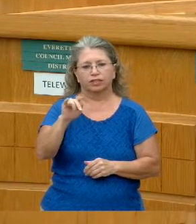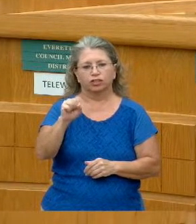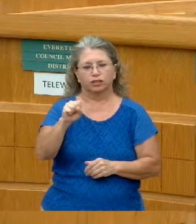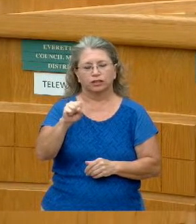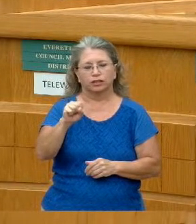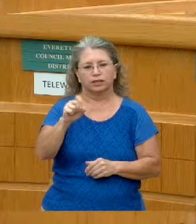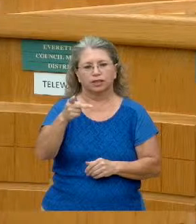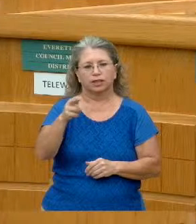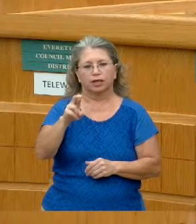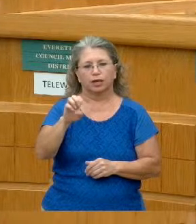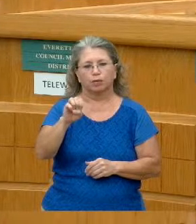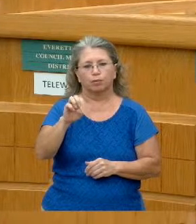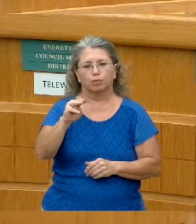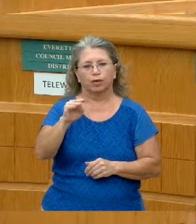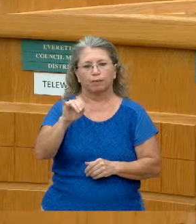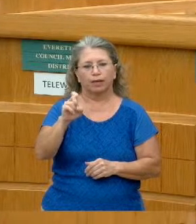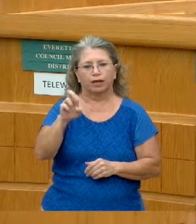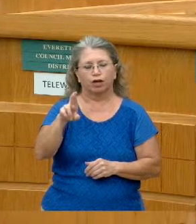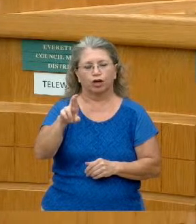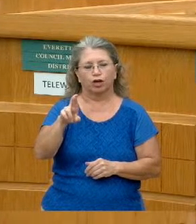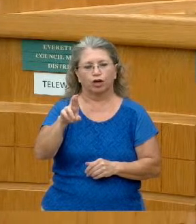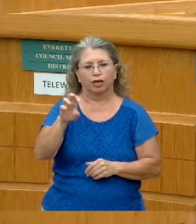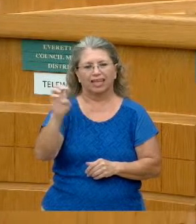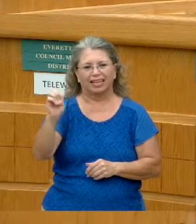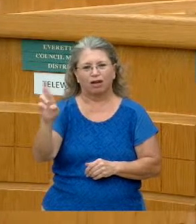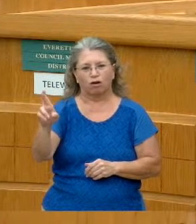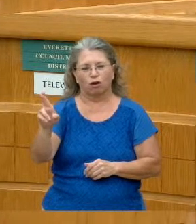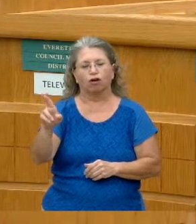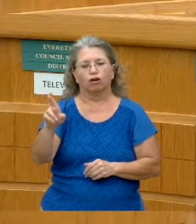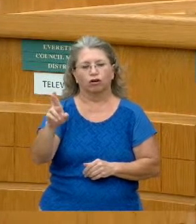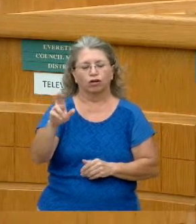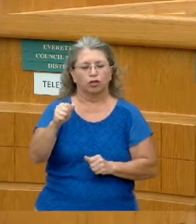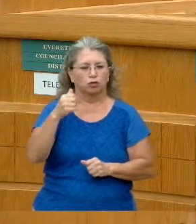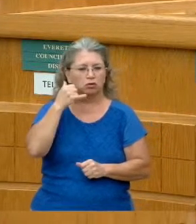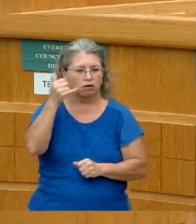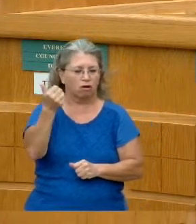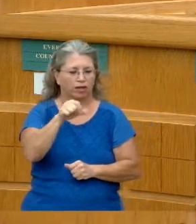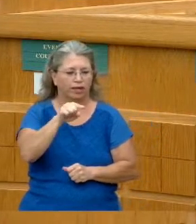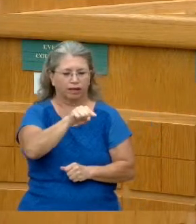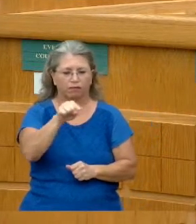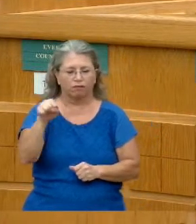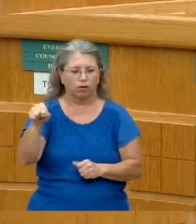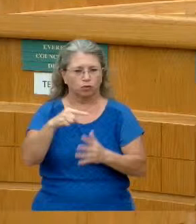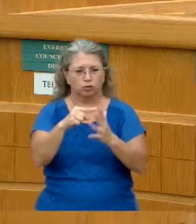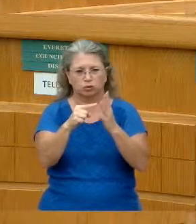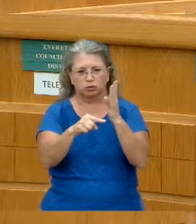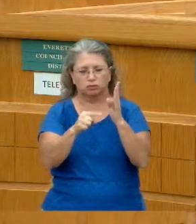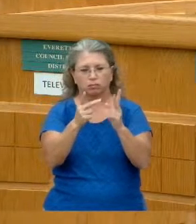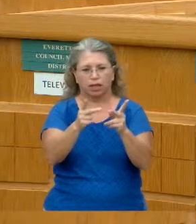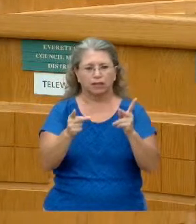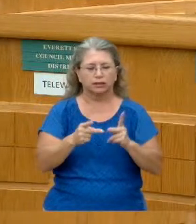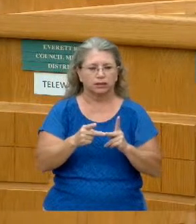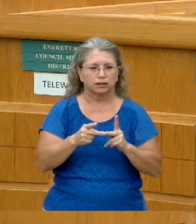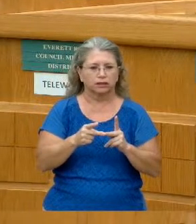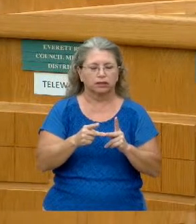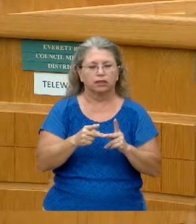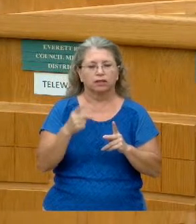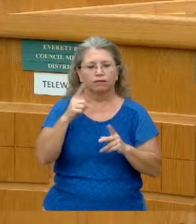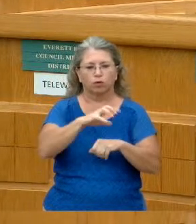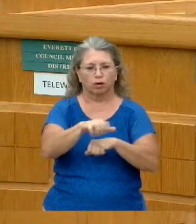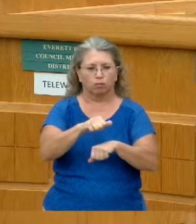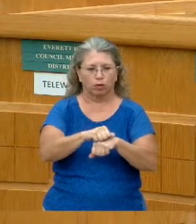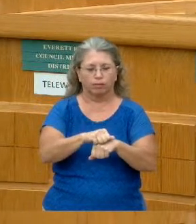testing daily but by appointment as well. And call any location for information that says regarding an appointment from Physicians